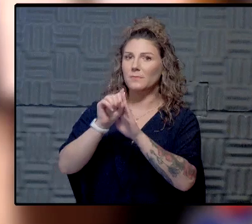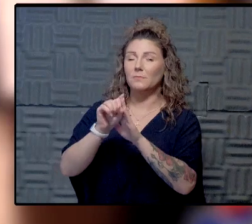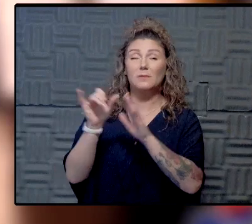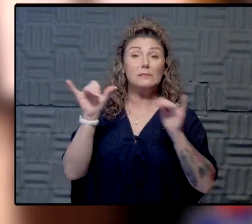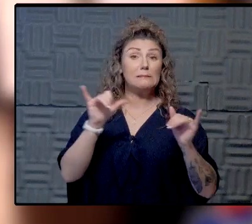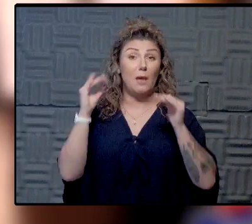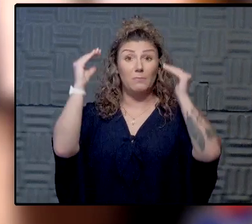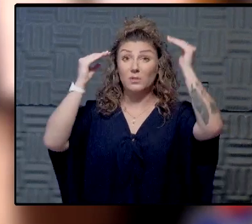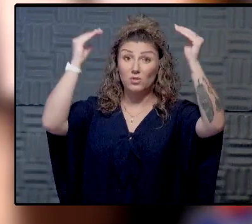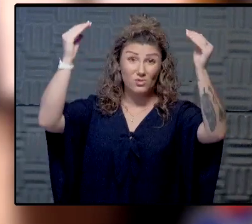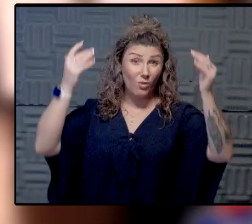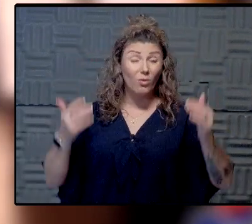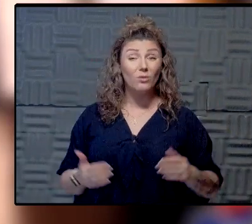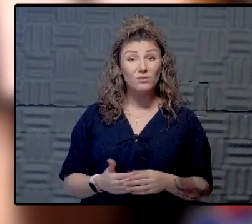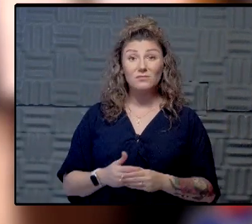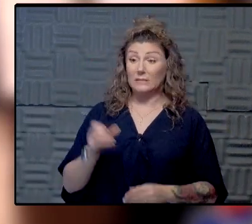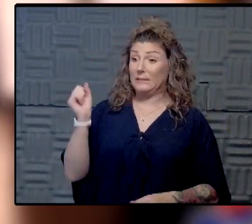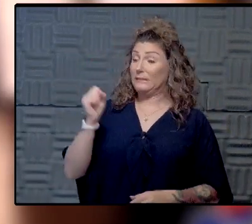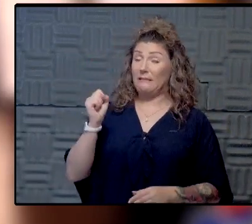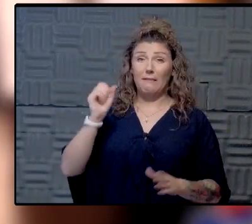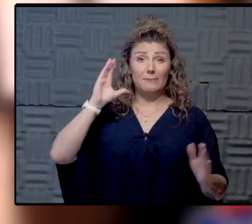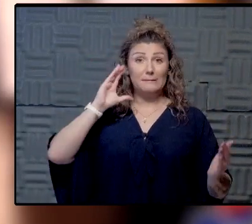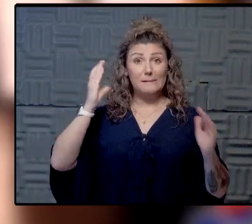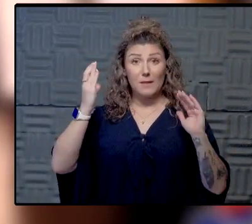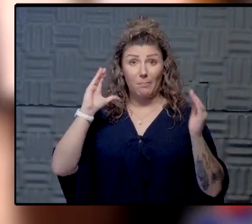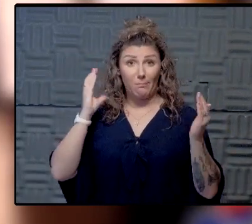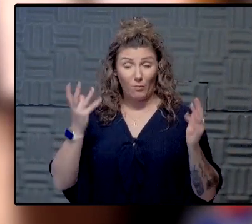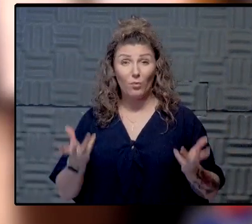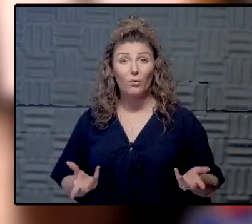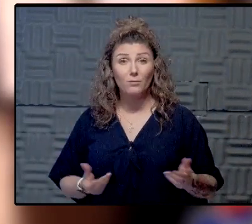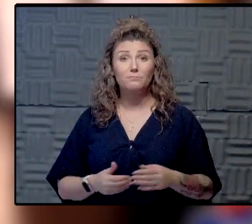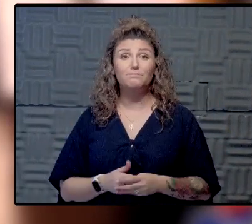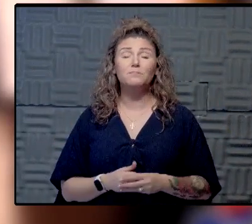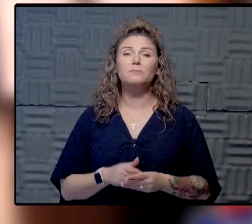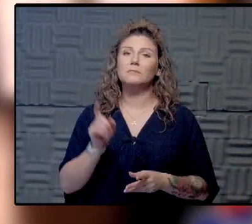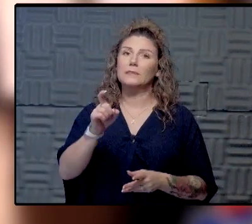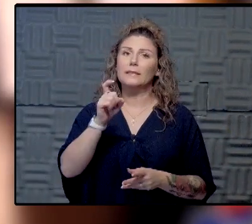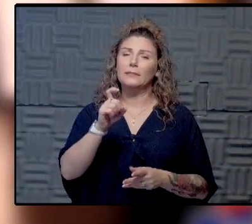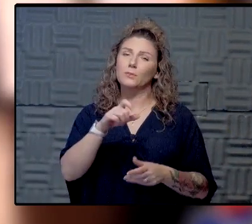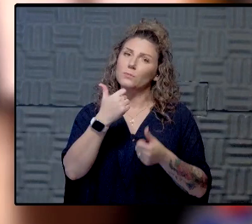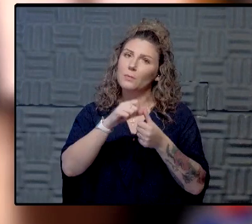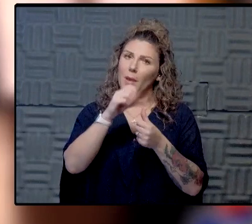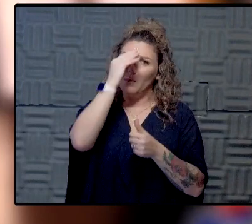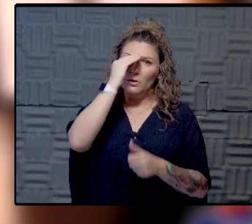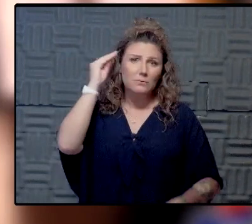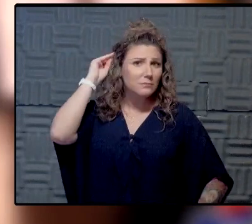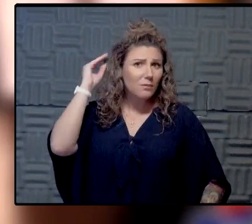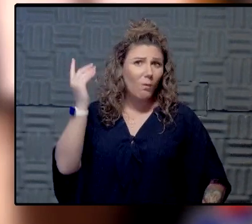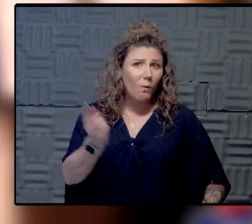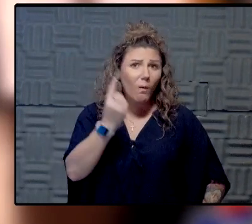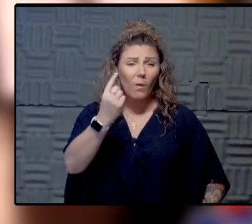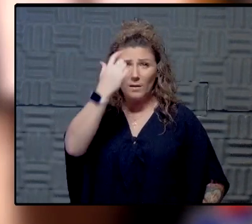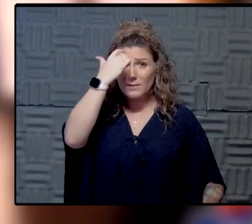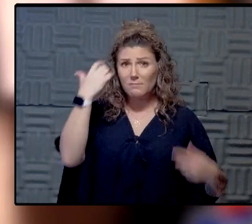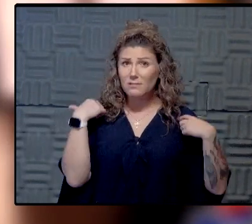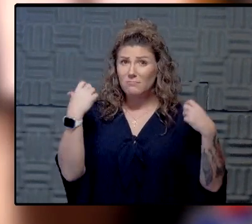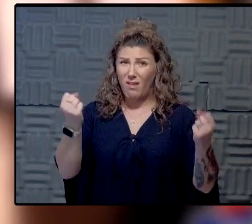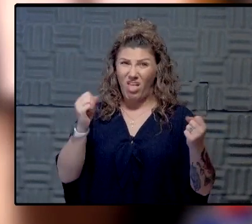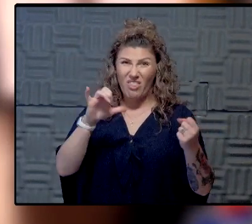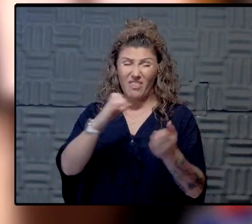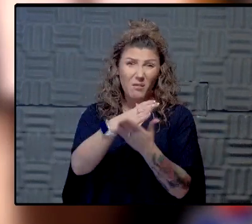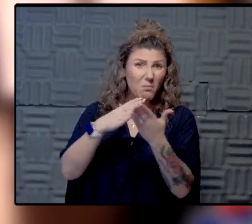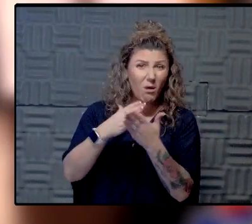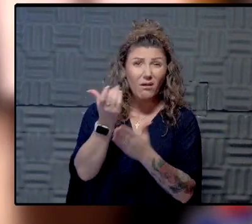adults will. So yeah, very similar. And I think we have to keep that in mind always, the mental health aspect